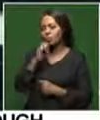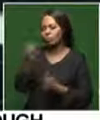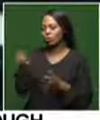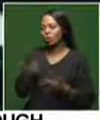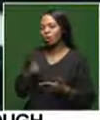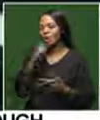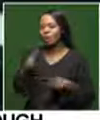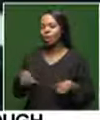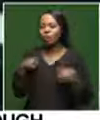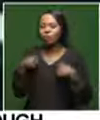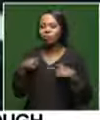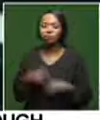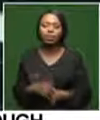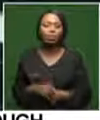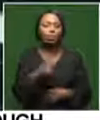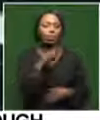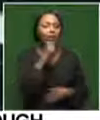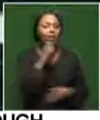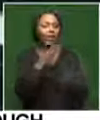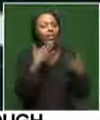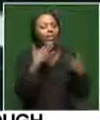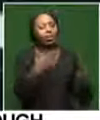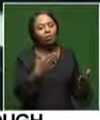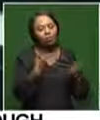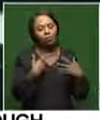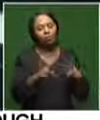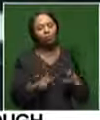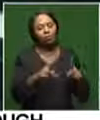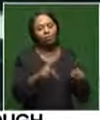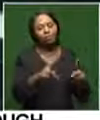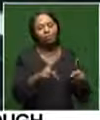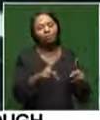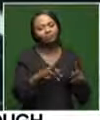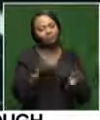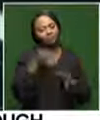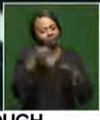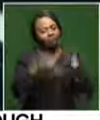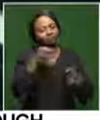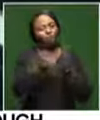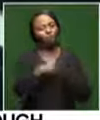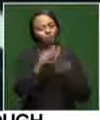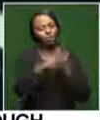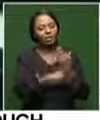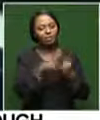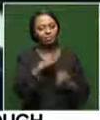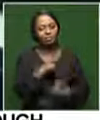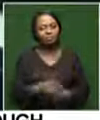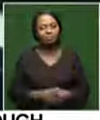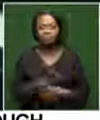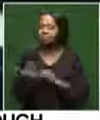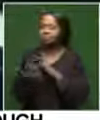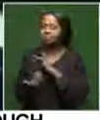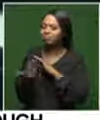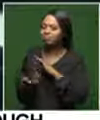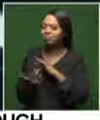Good morning. Thank you for the opportunity to present my project. Let's start with what sparked this passion and drive you have for